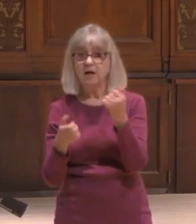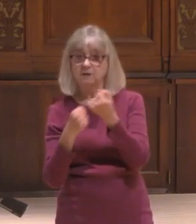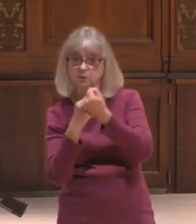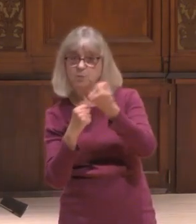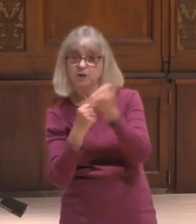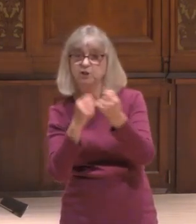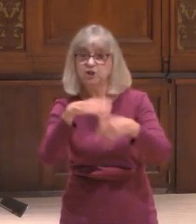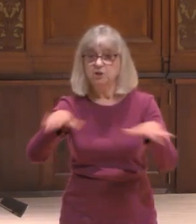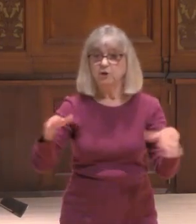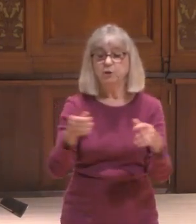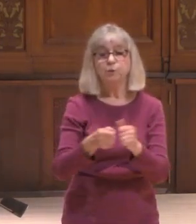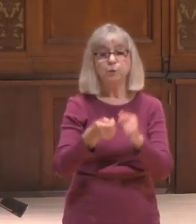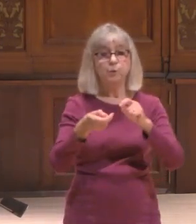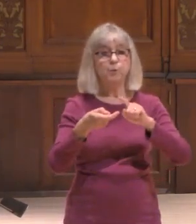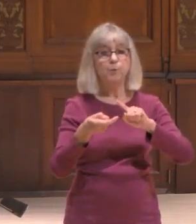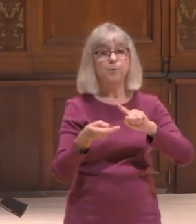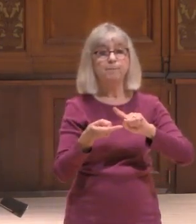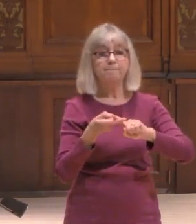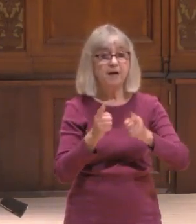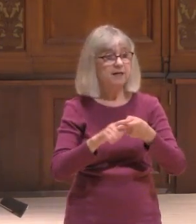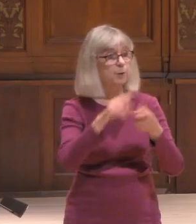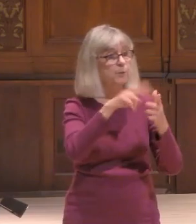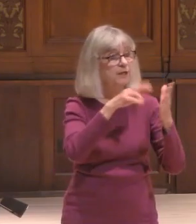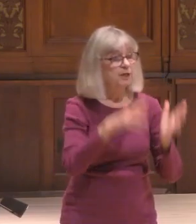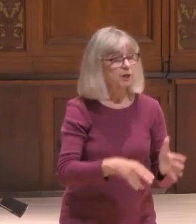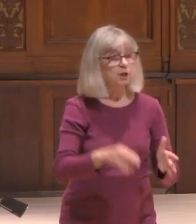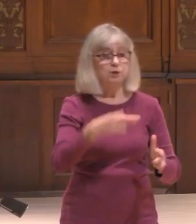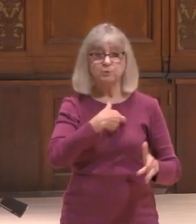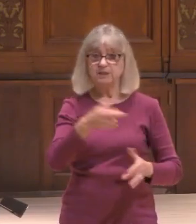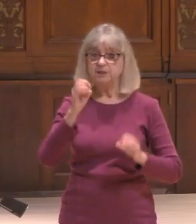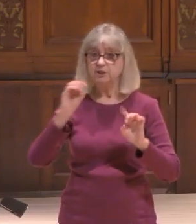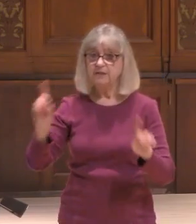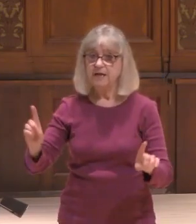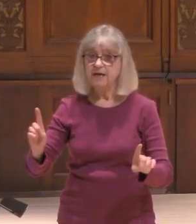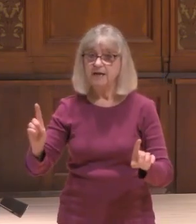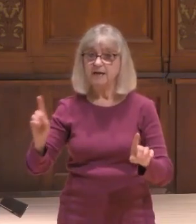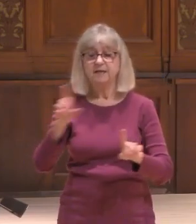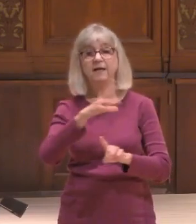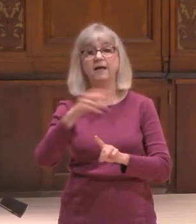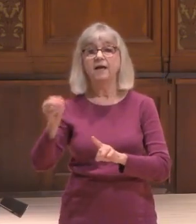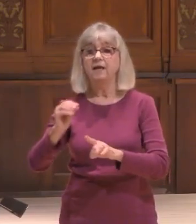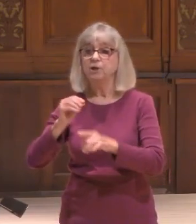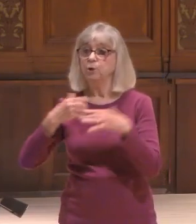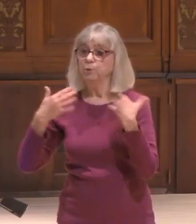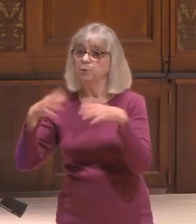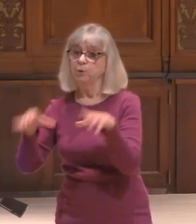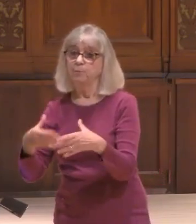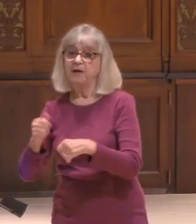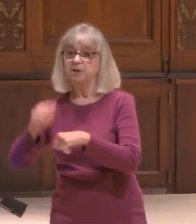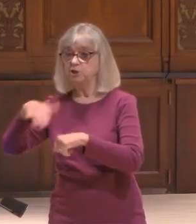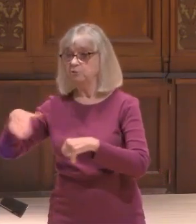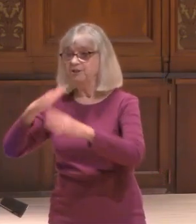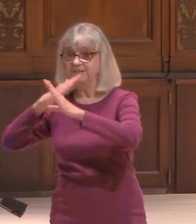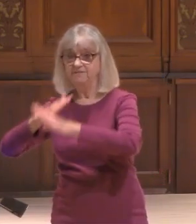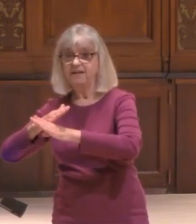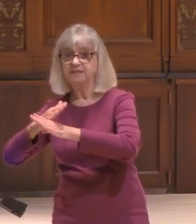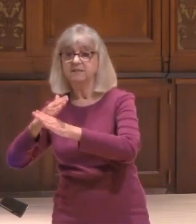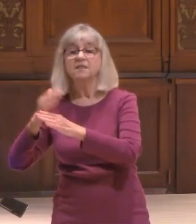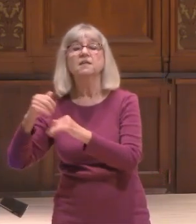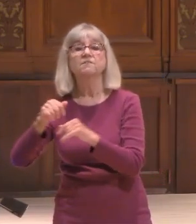religious ed, young youth group, and the work with the Children's Defense Fund. We centered our deaf